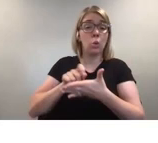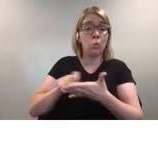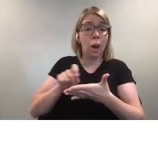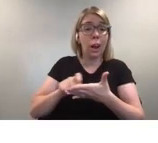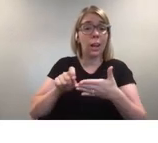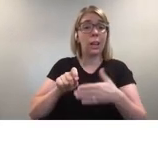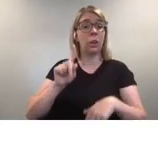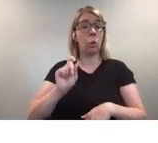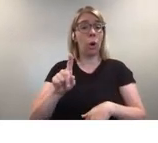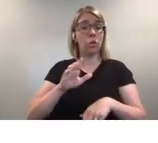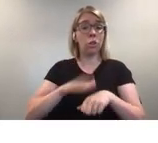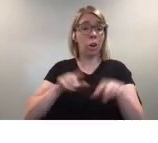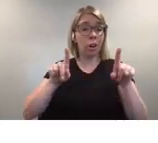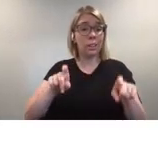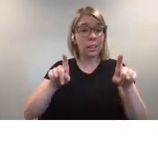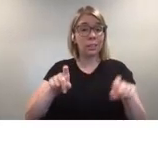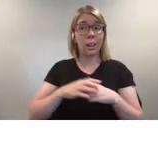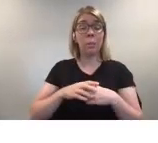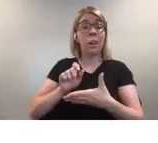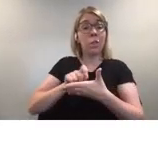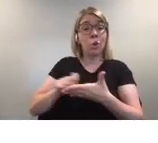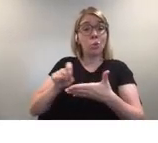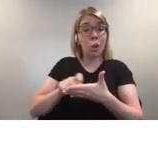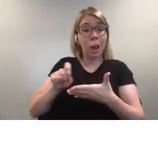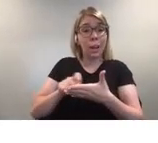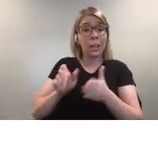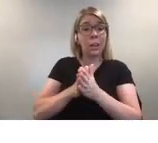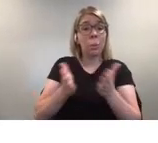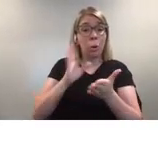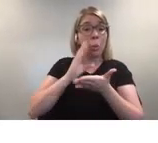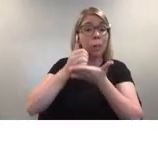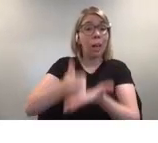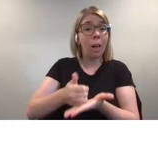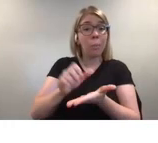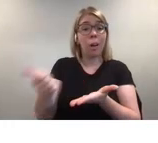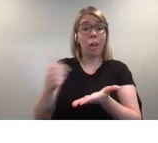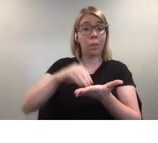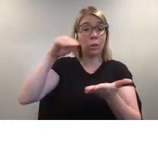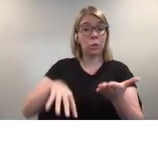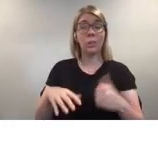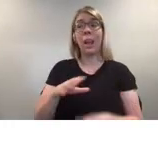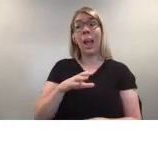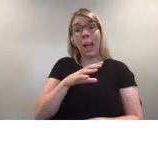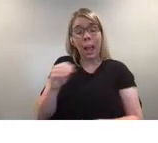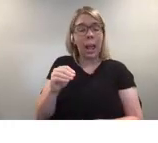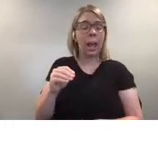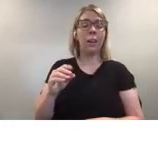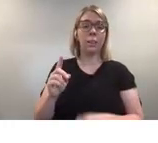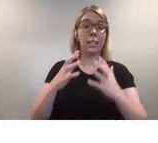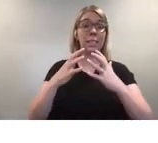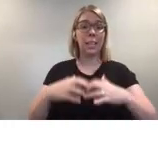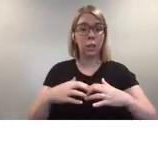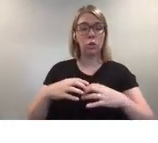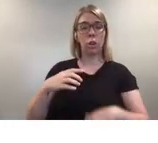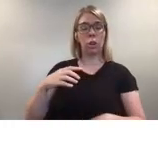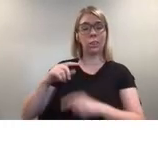writing a textbook that will help other students. Also, it deconstructs traditional power structures. Instead of that